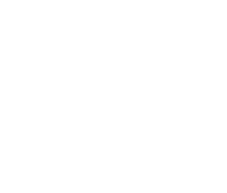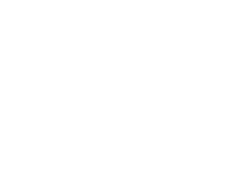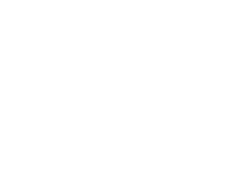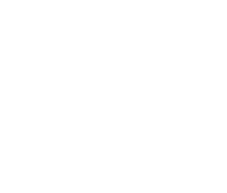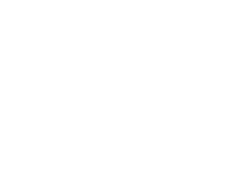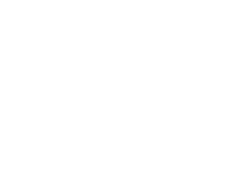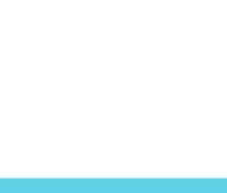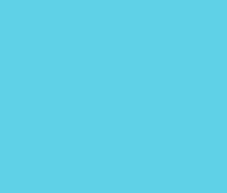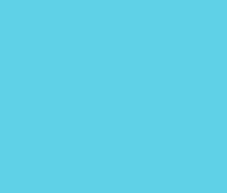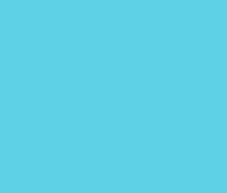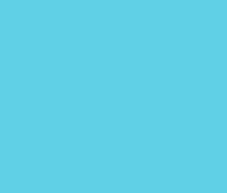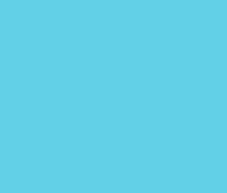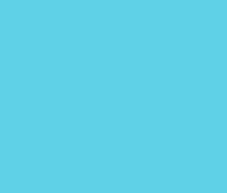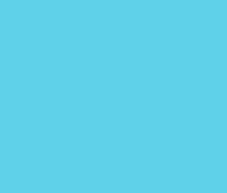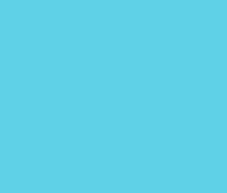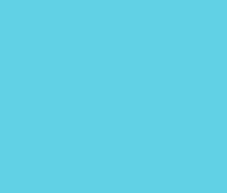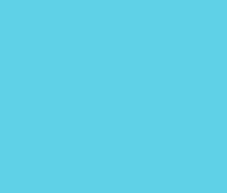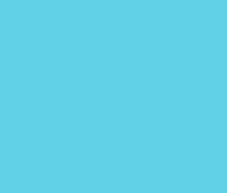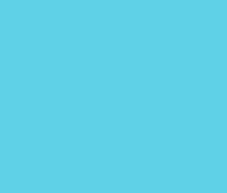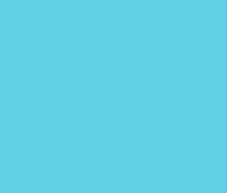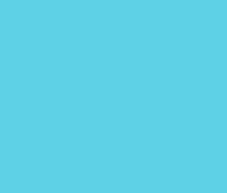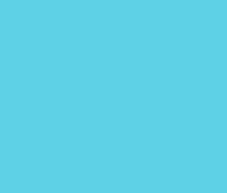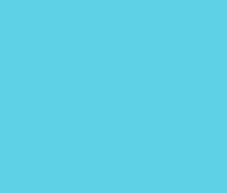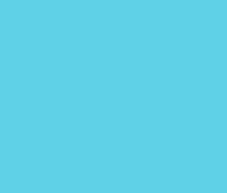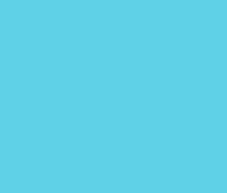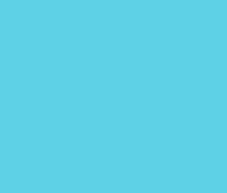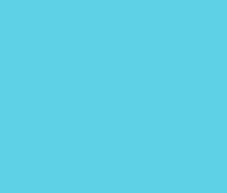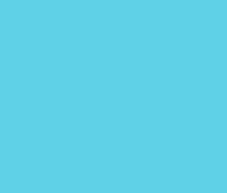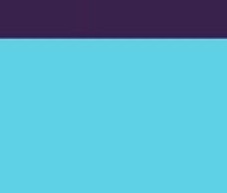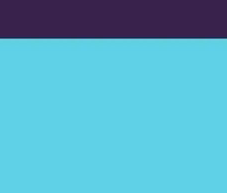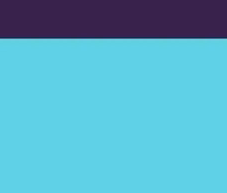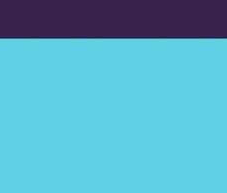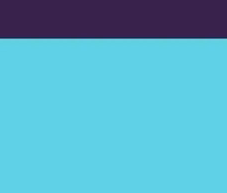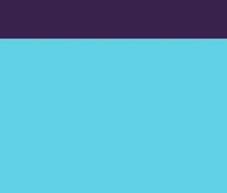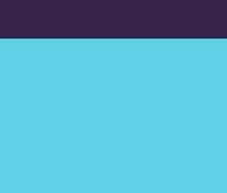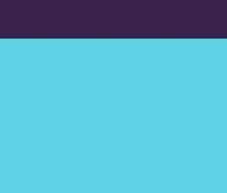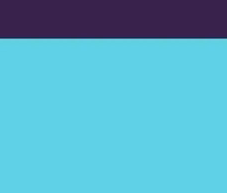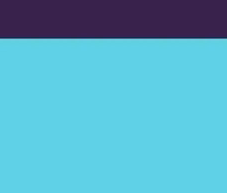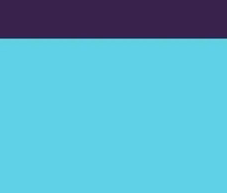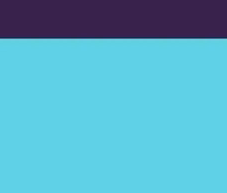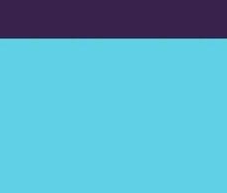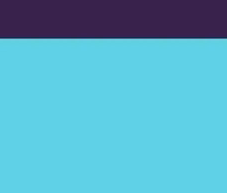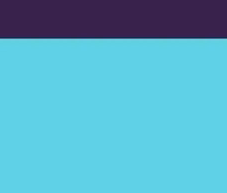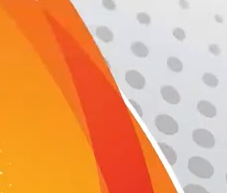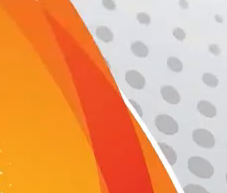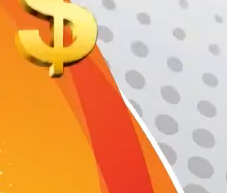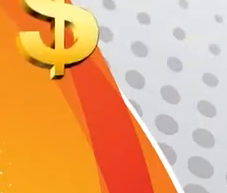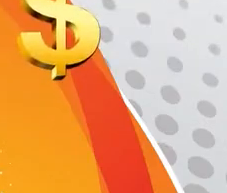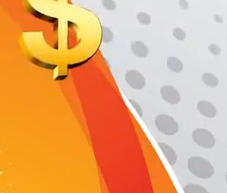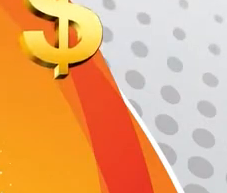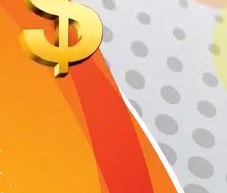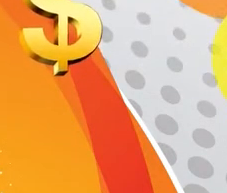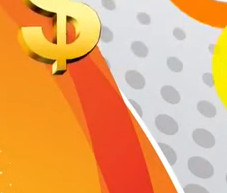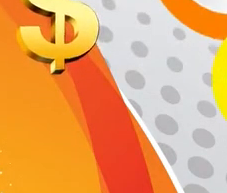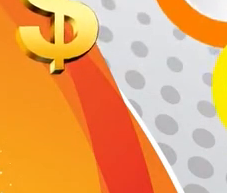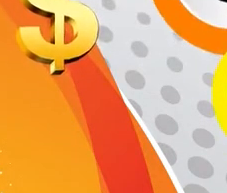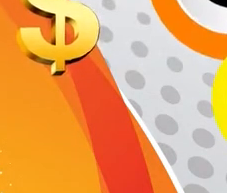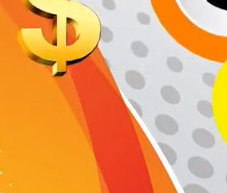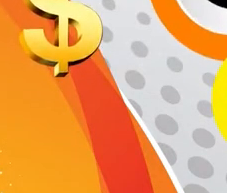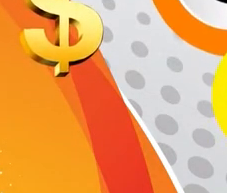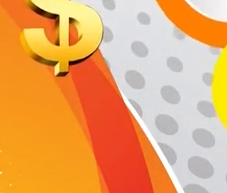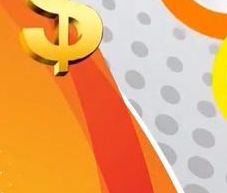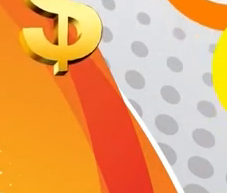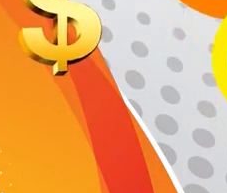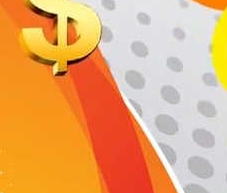and conditions apply. Best buys and best savings